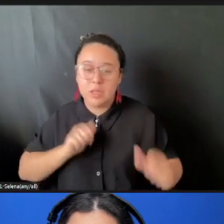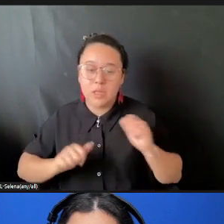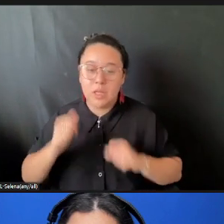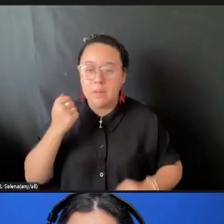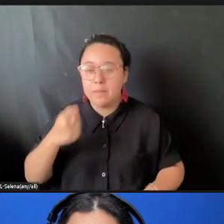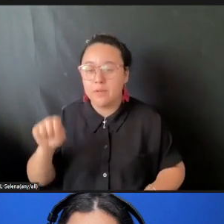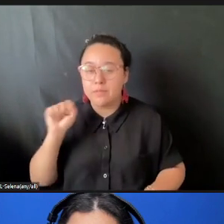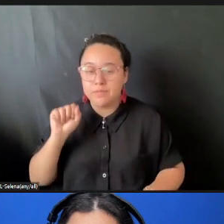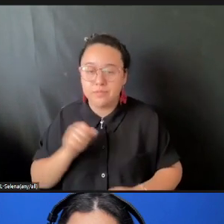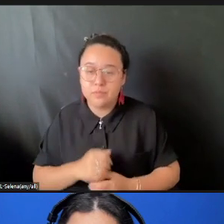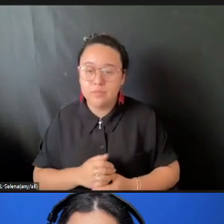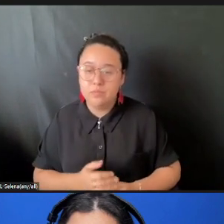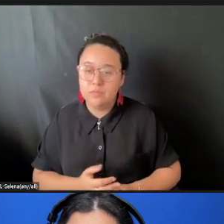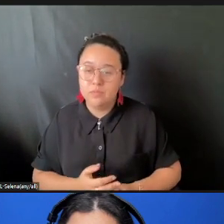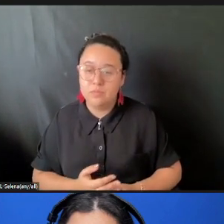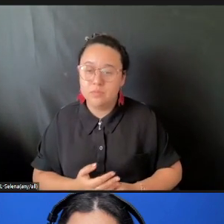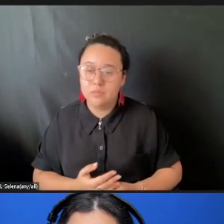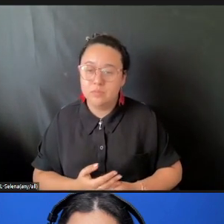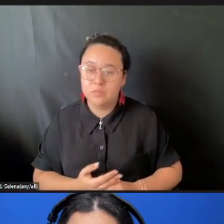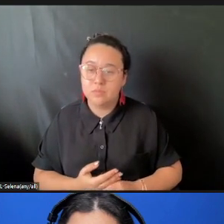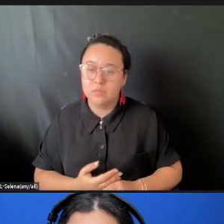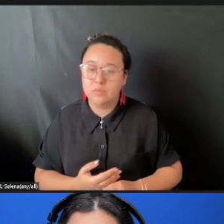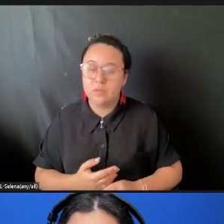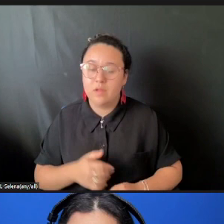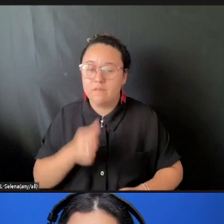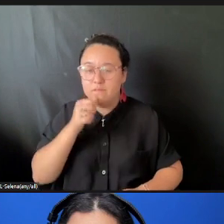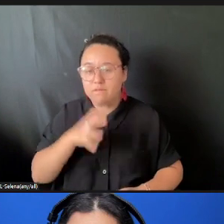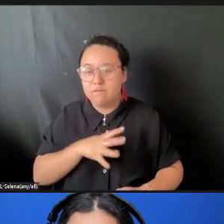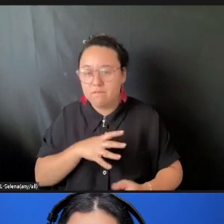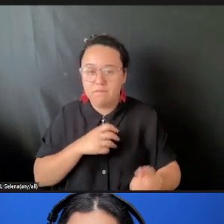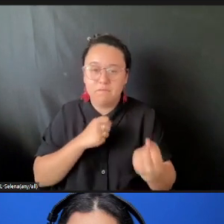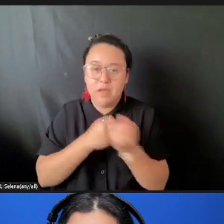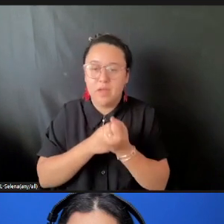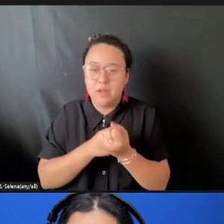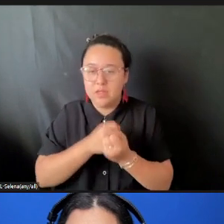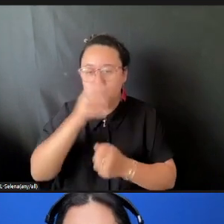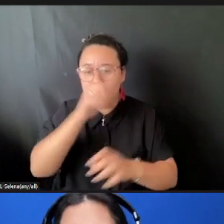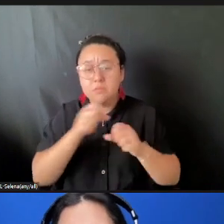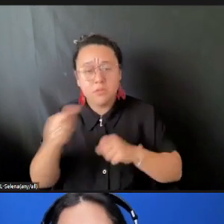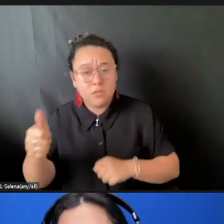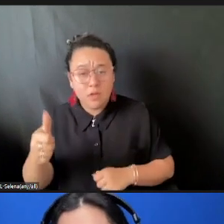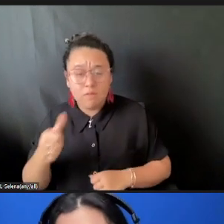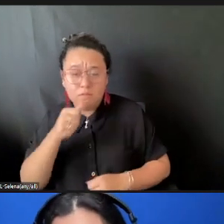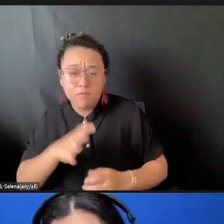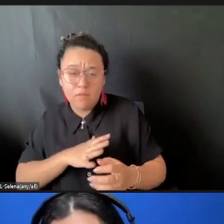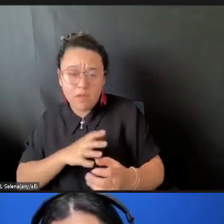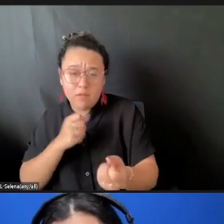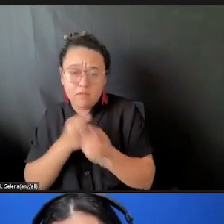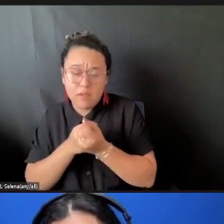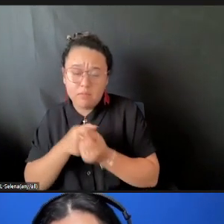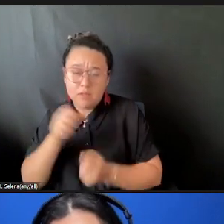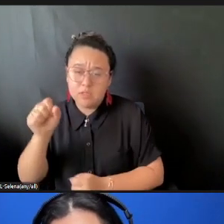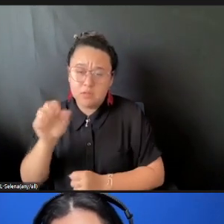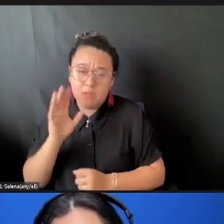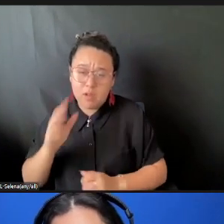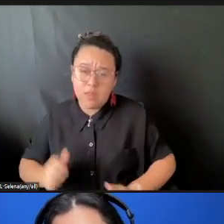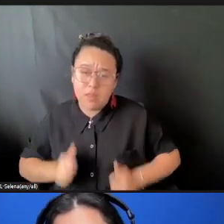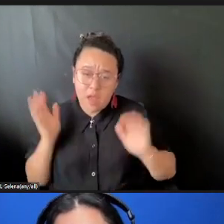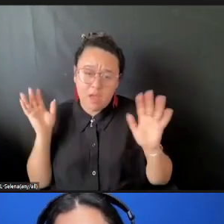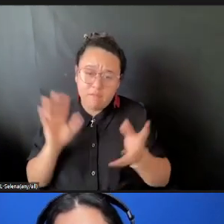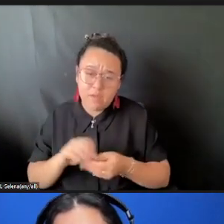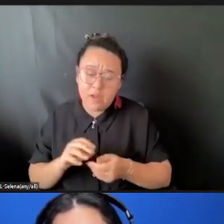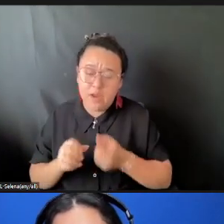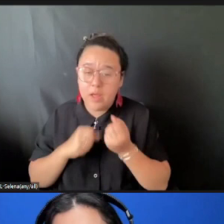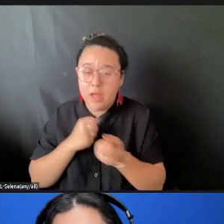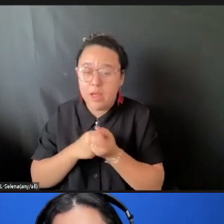And I was making all of these sort of feminist, like, assumptions. And Diane was a feminist, like, from her, you know, lived experience and the advocacy